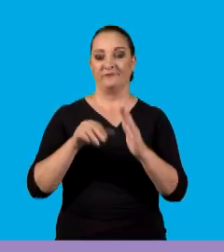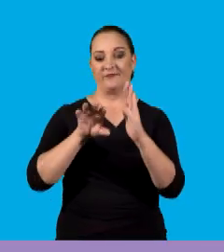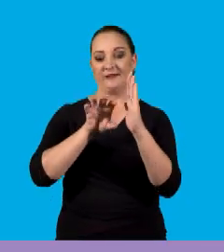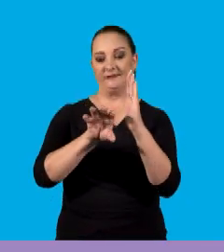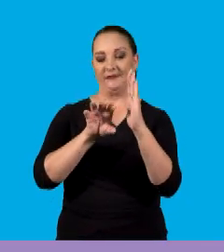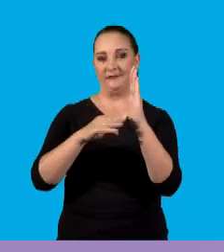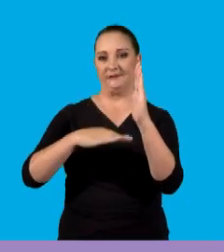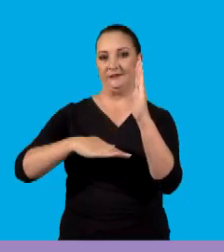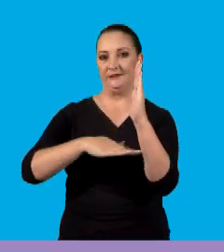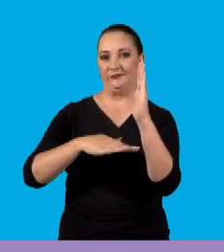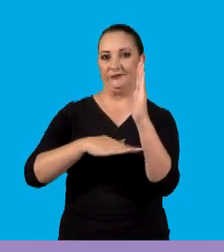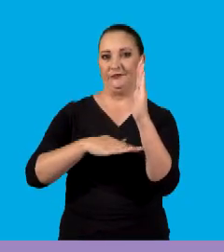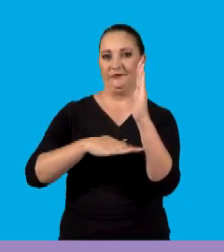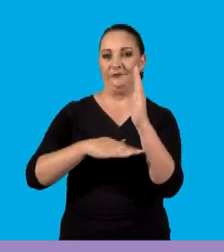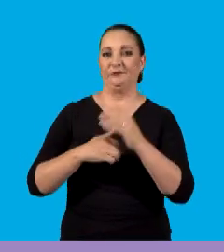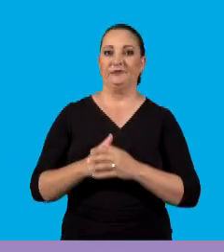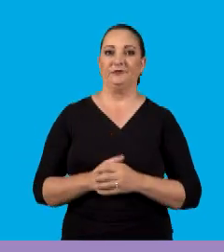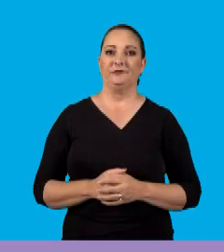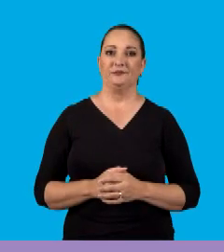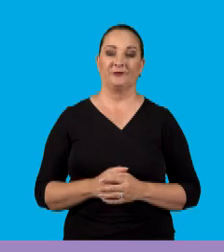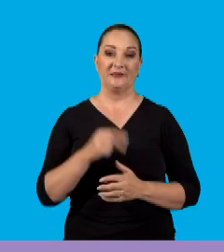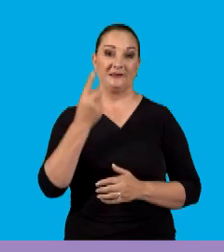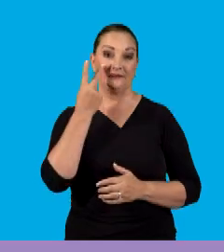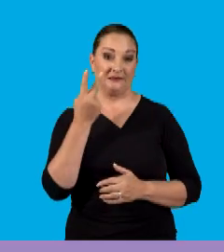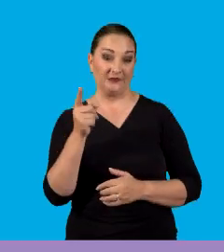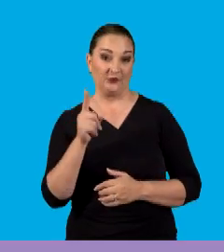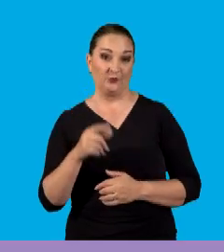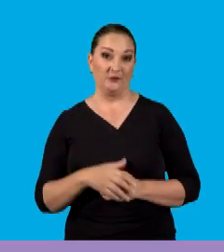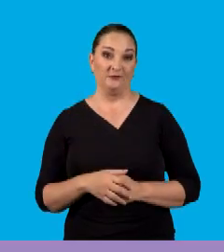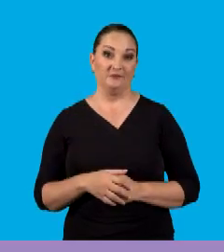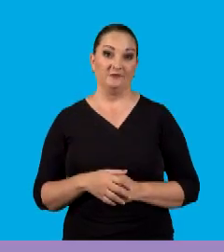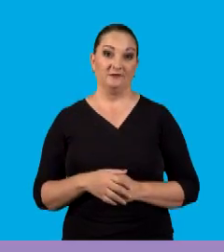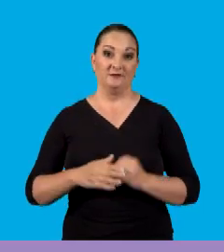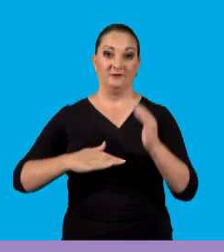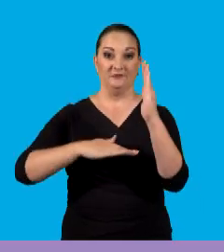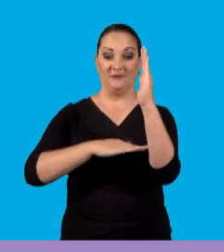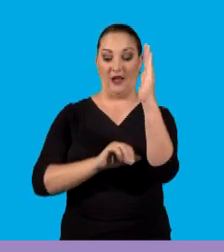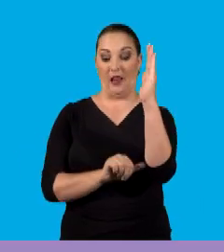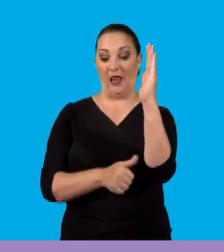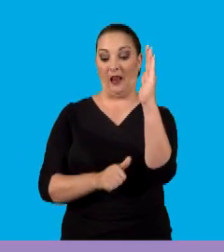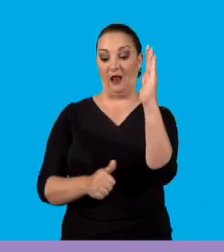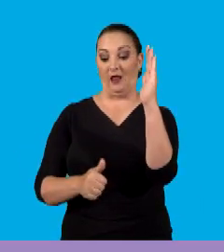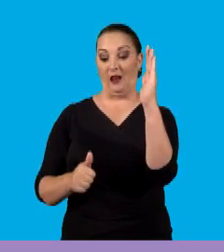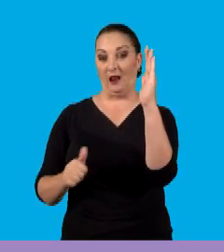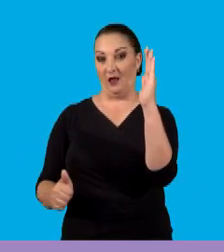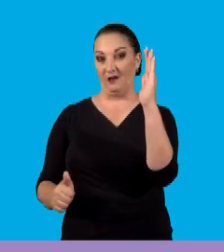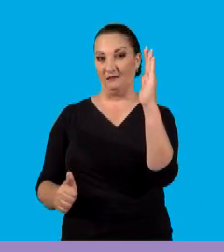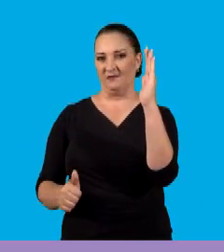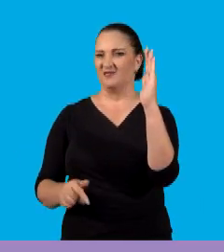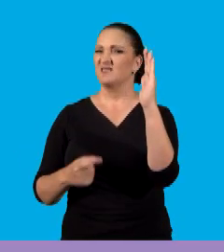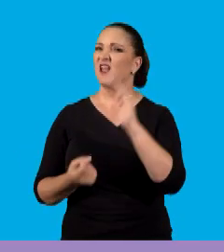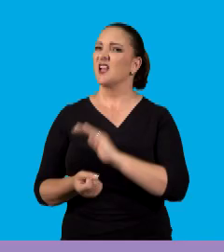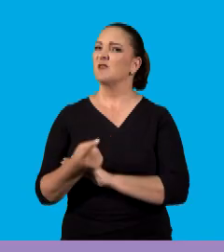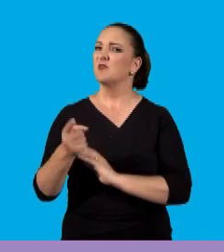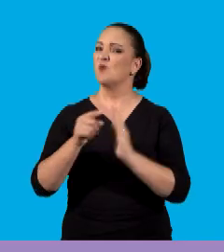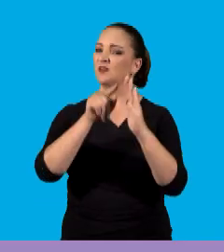What about our next graph? Well, our next graph here, we can see that as we are increasing in our horizontal value,